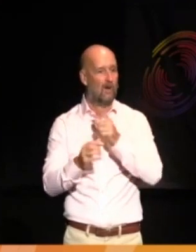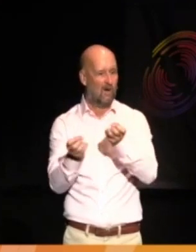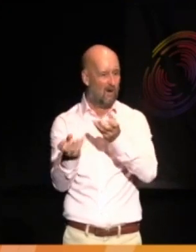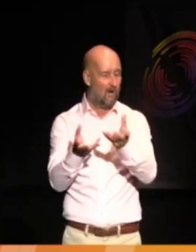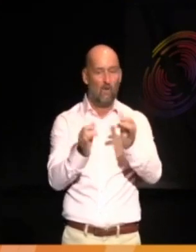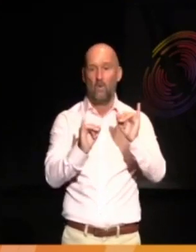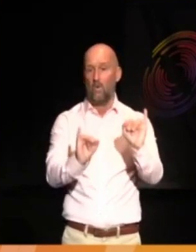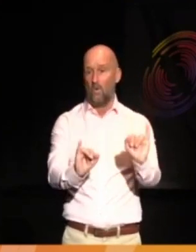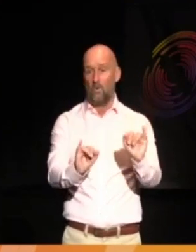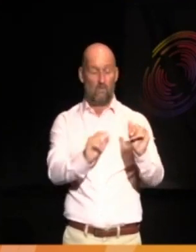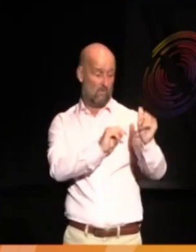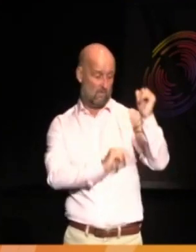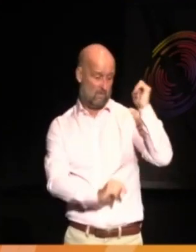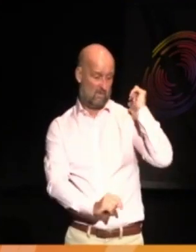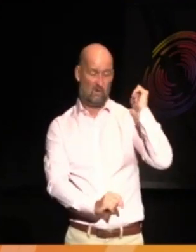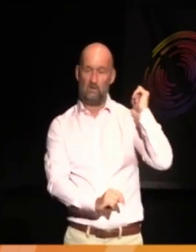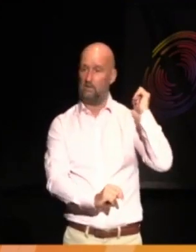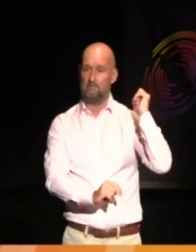such a terrifying